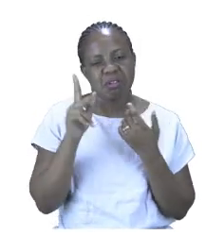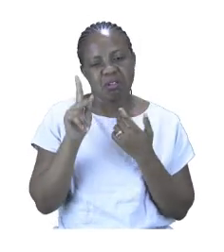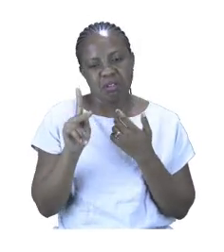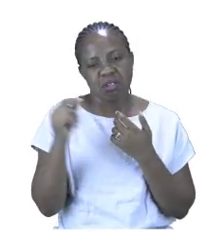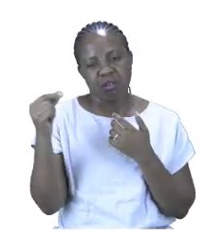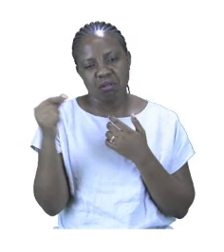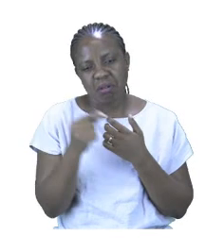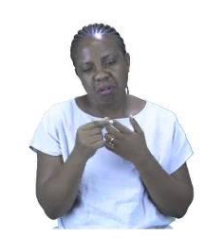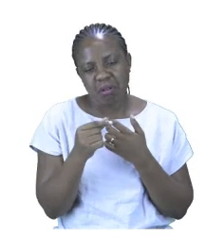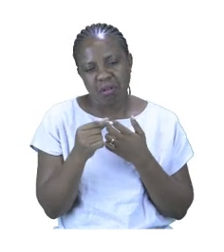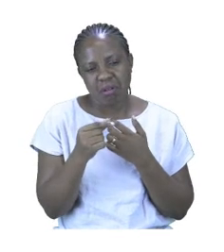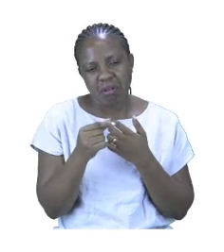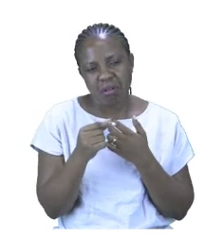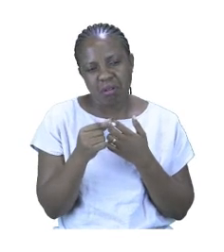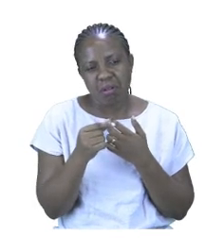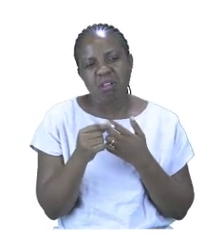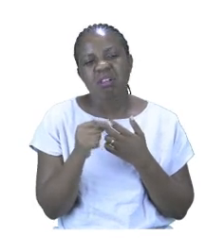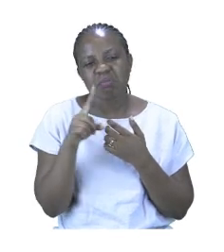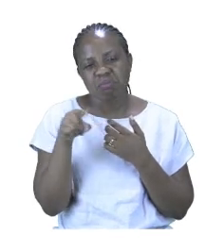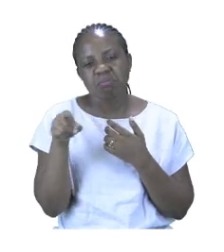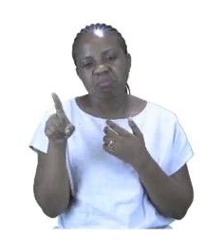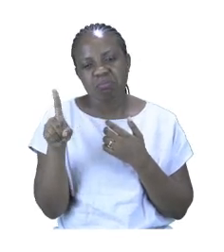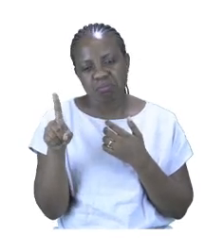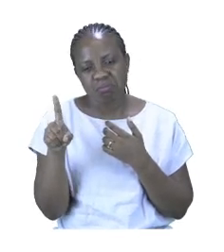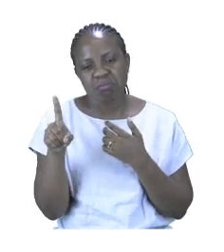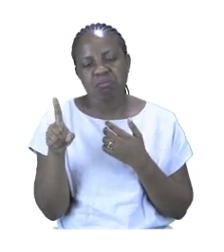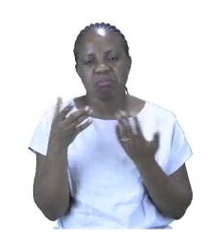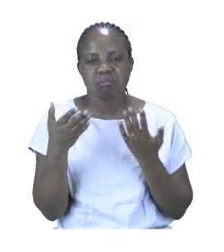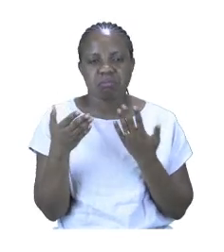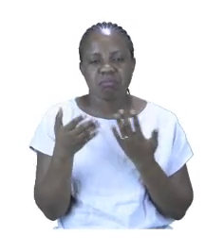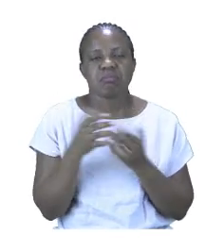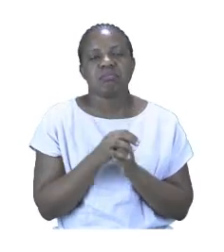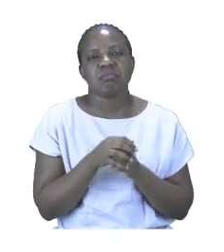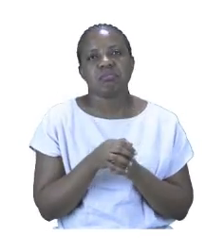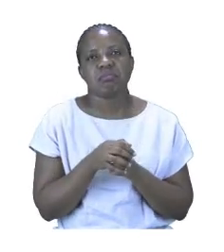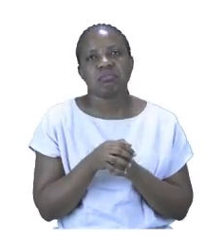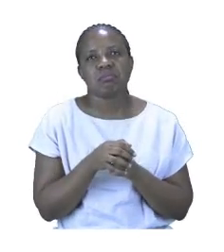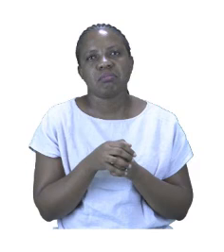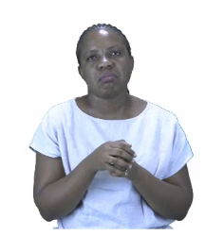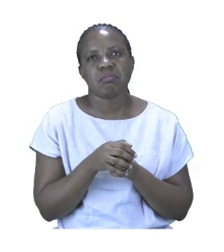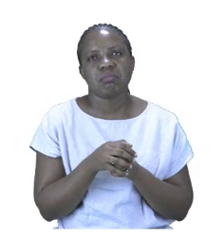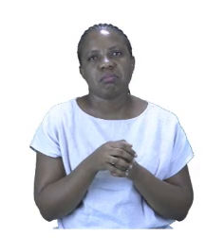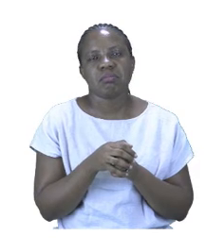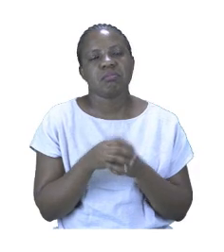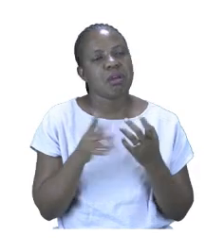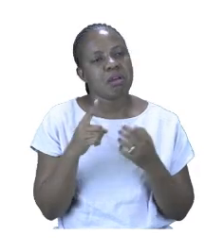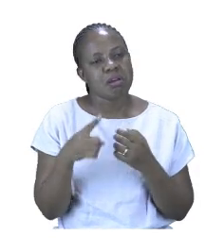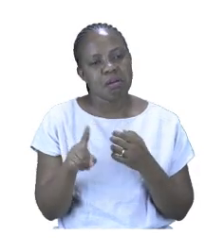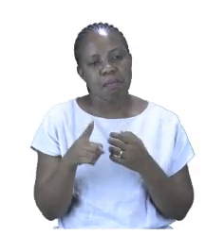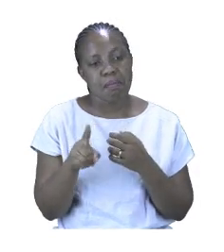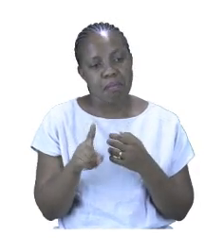shoes would be very heavy on our feet. So we are going to say